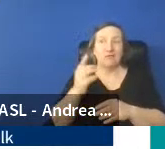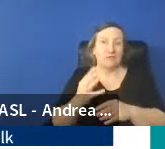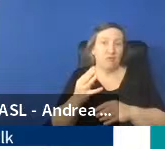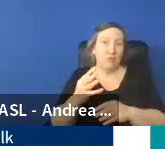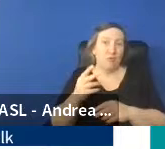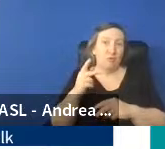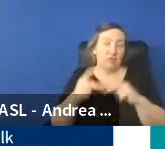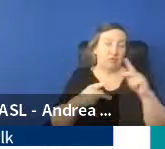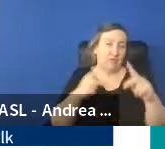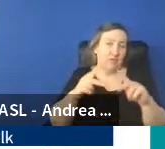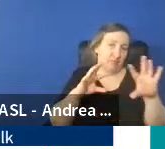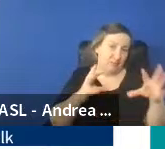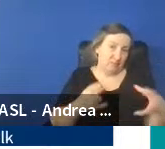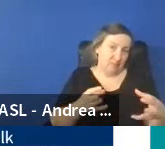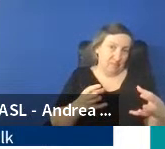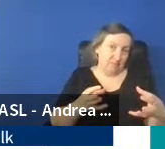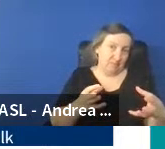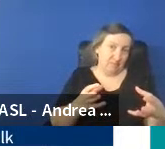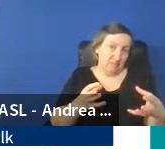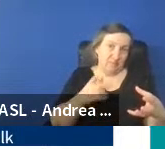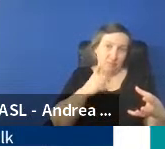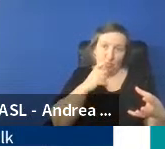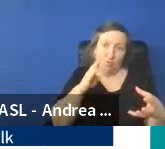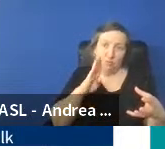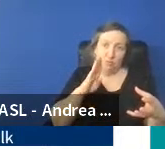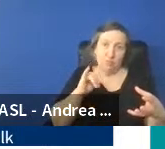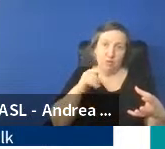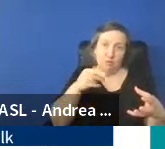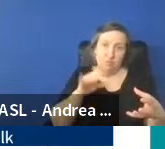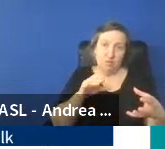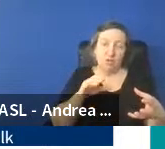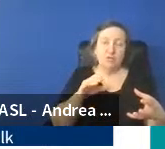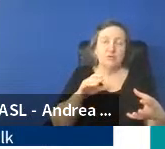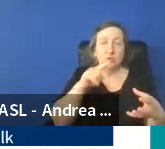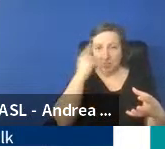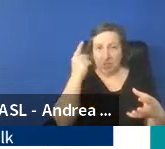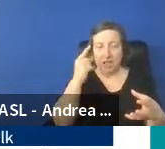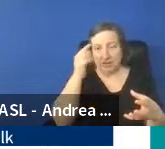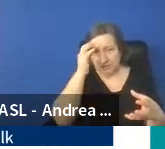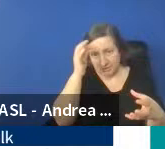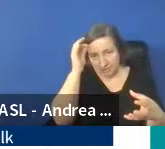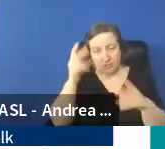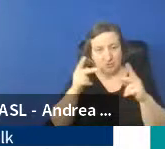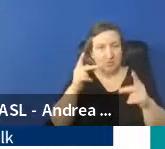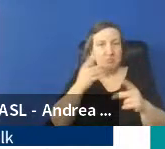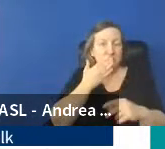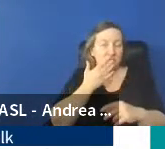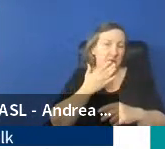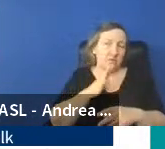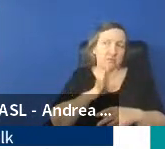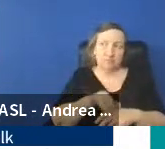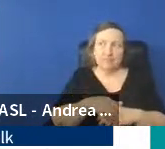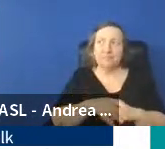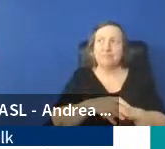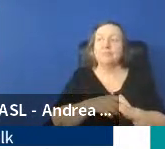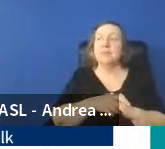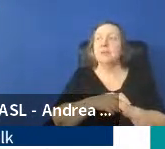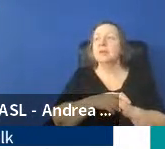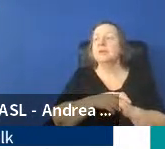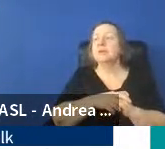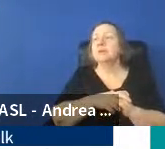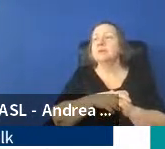population that is BIPOC, so Black, Indigenous, people of color, just as a reminder. And